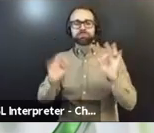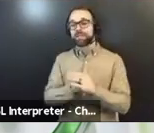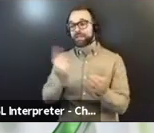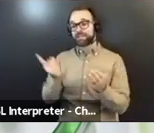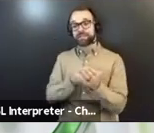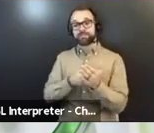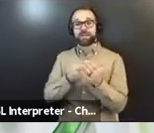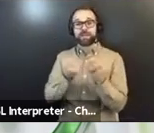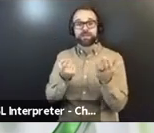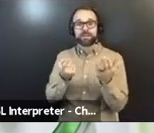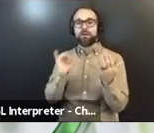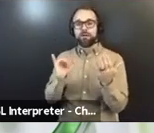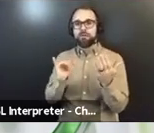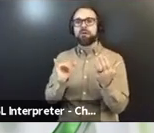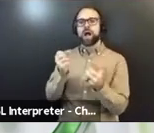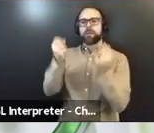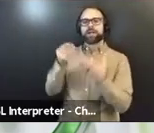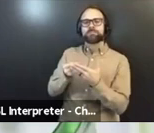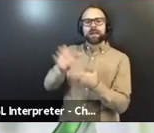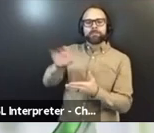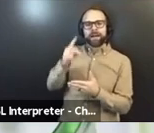in the type of Shred or return they can get. Okay.